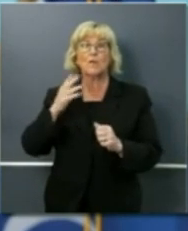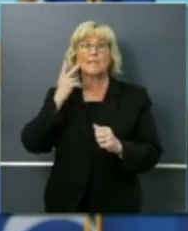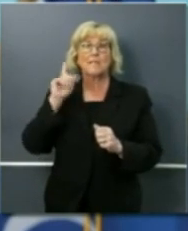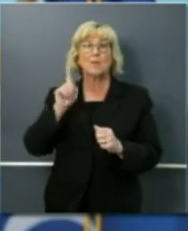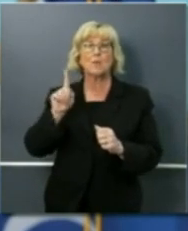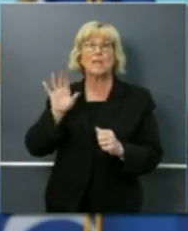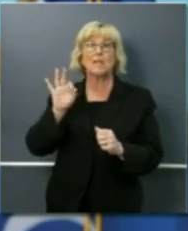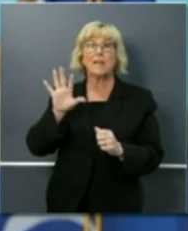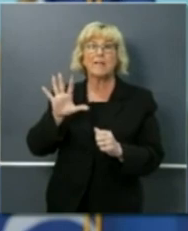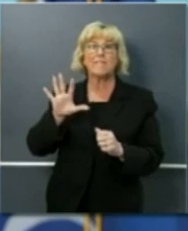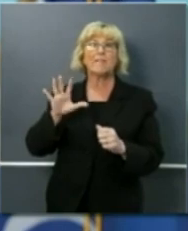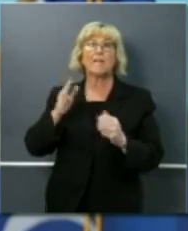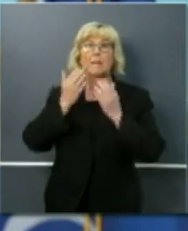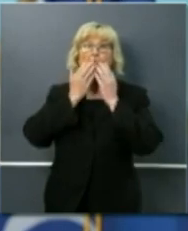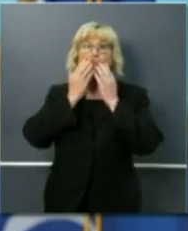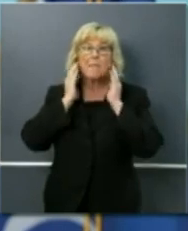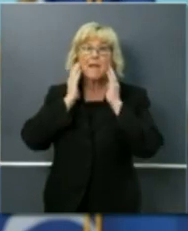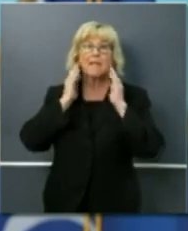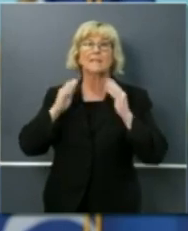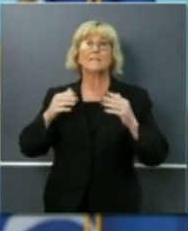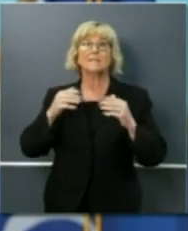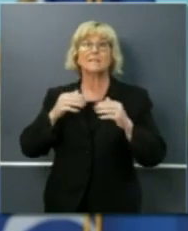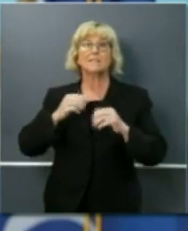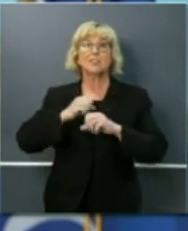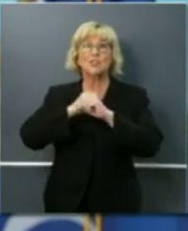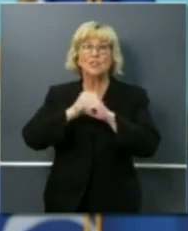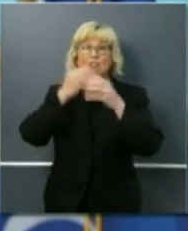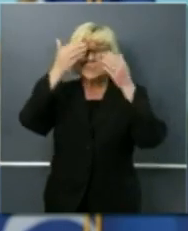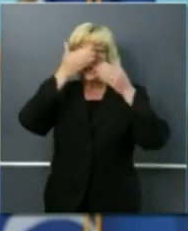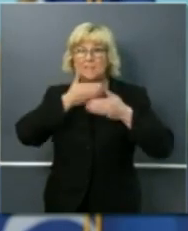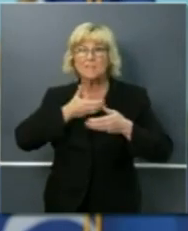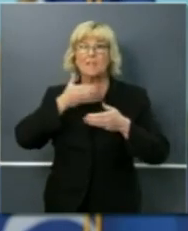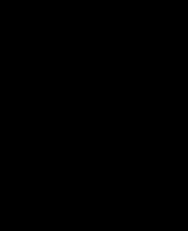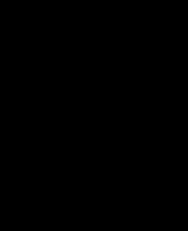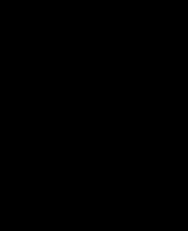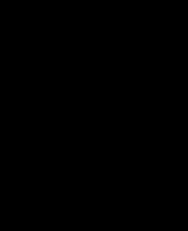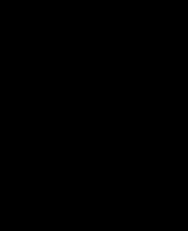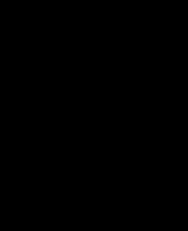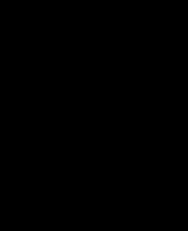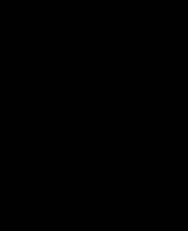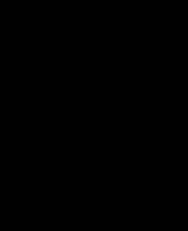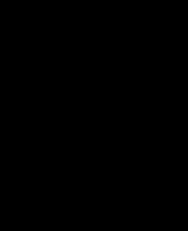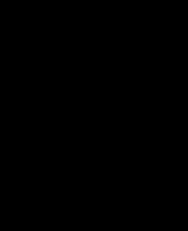masks, shields, gowns, coveralls, and the like, including ventilators.